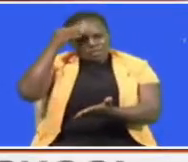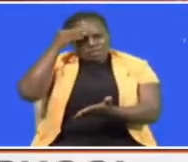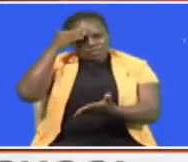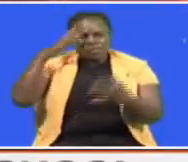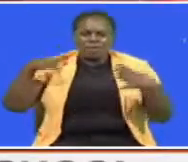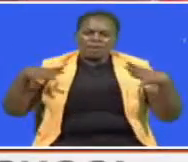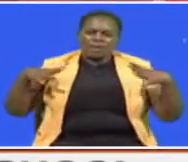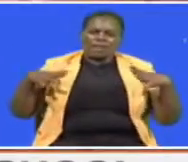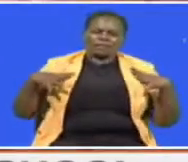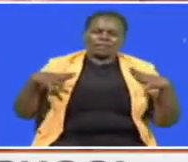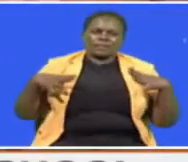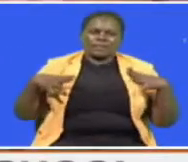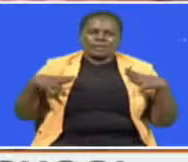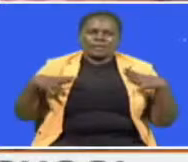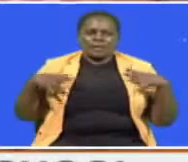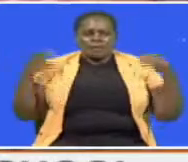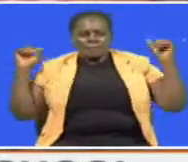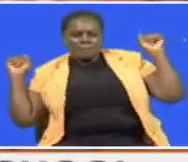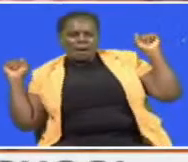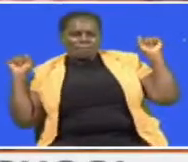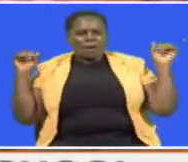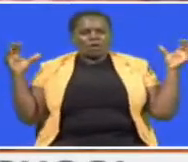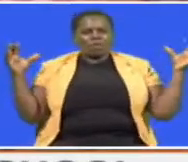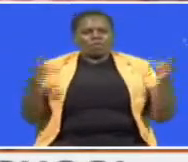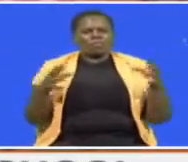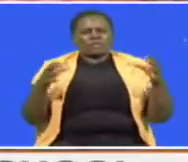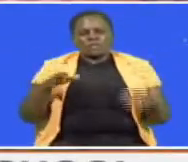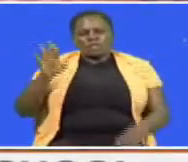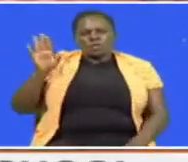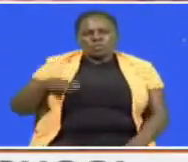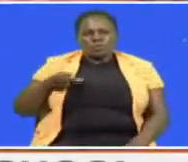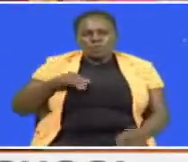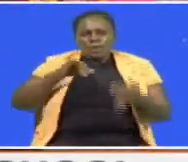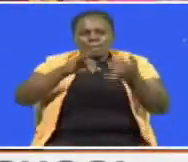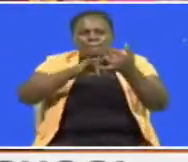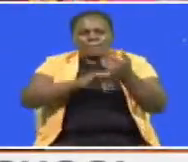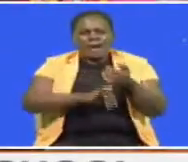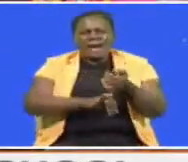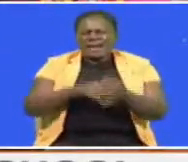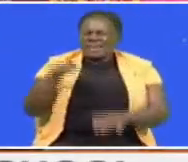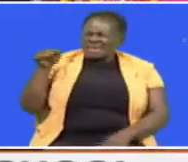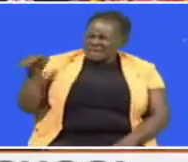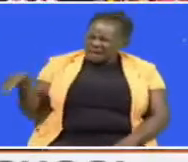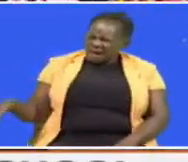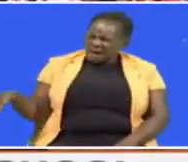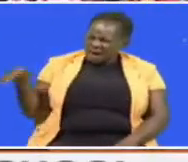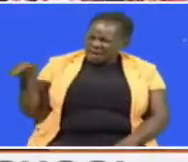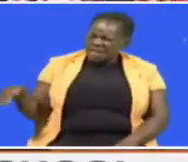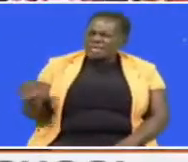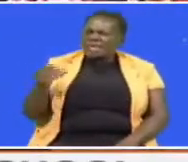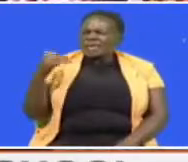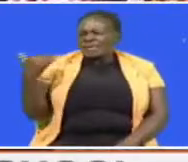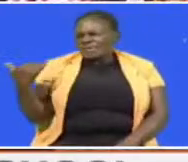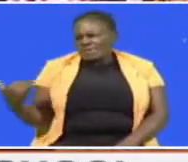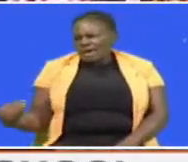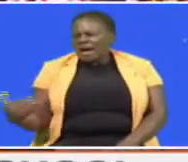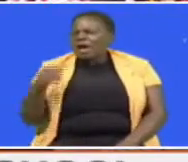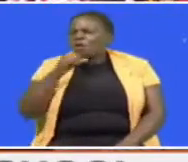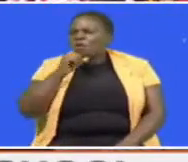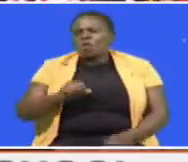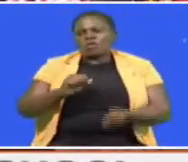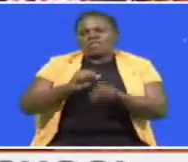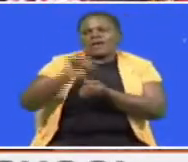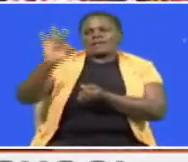luxury. Being a pastoralist community, these women were married off at an early age, some as young as